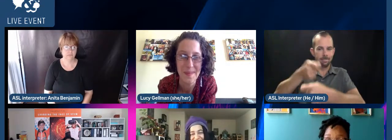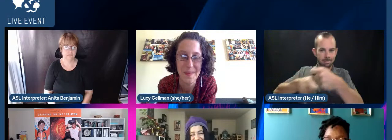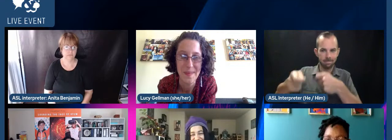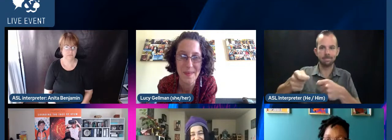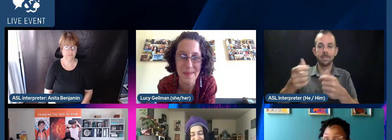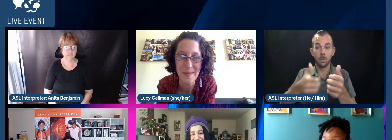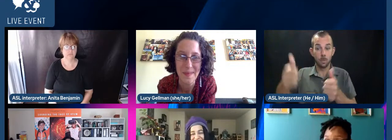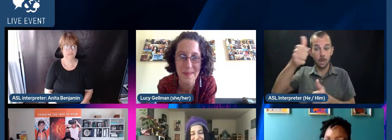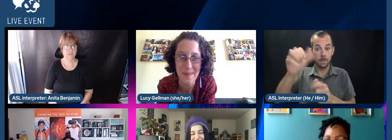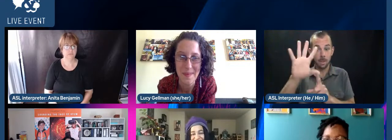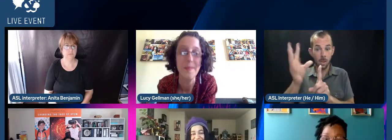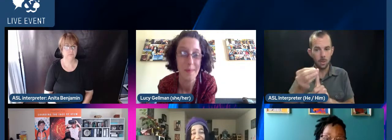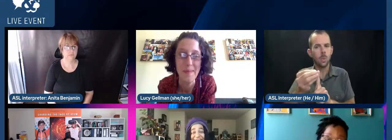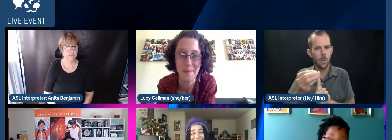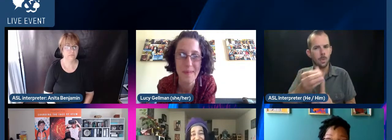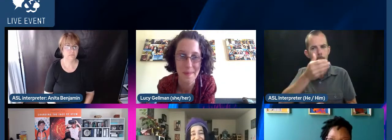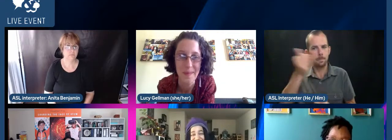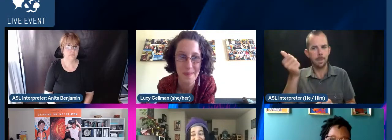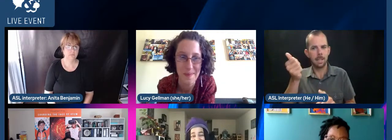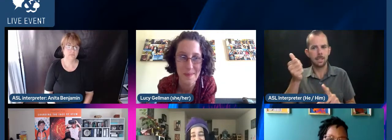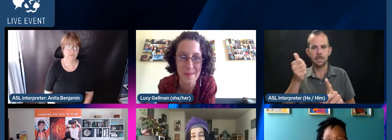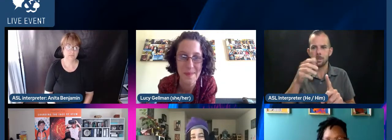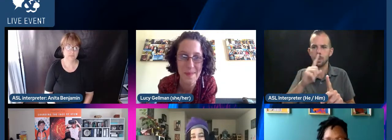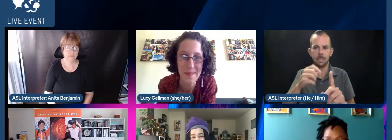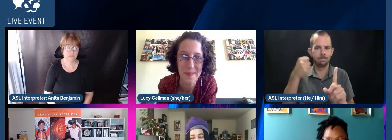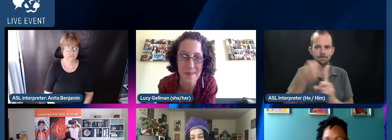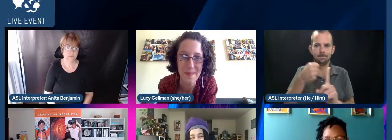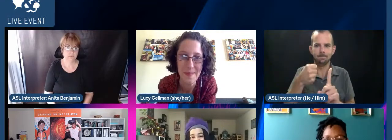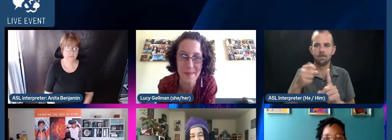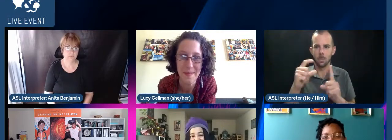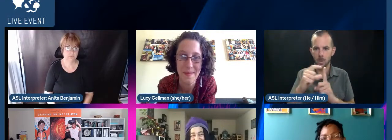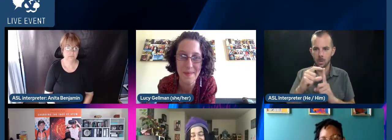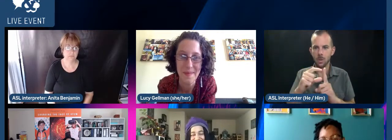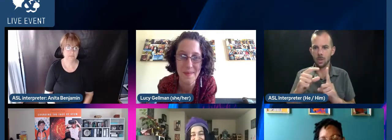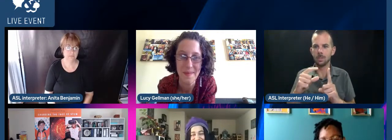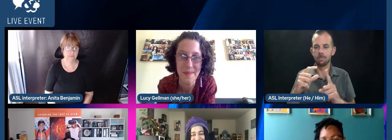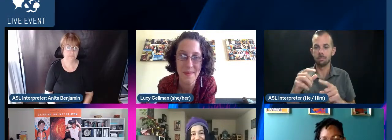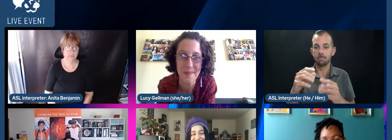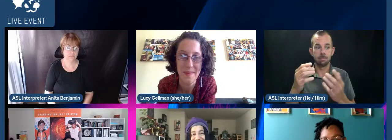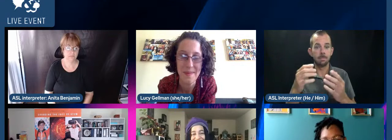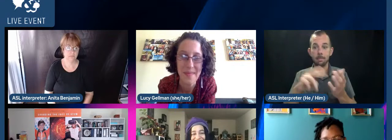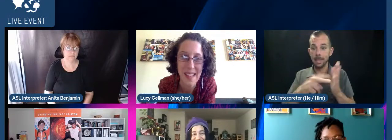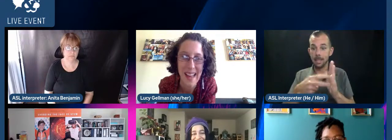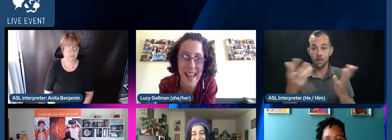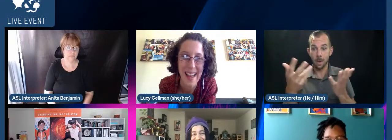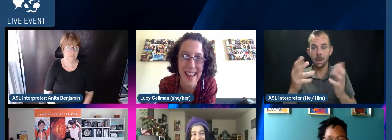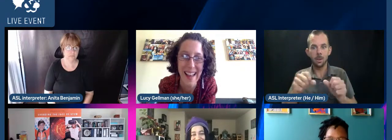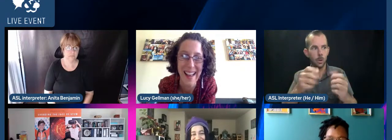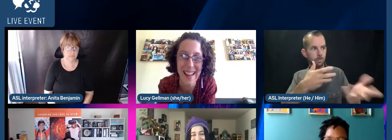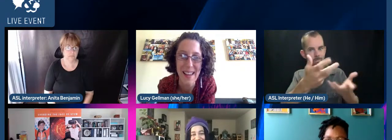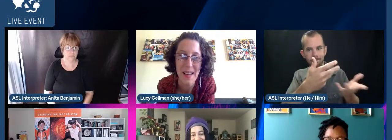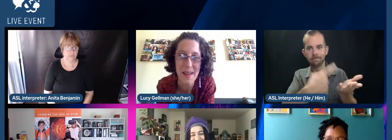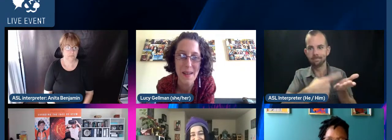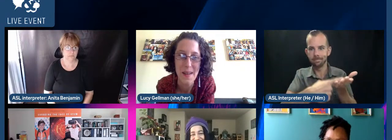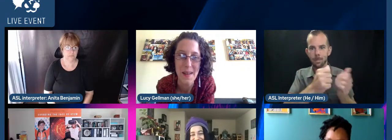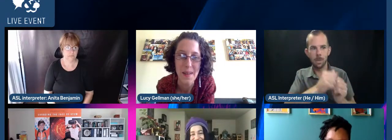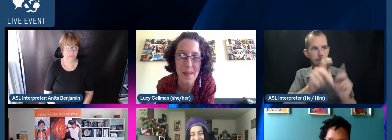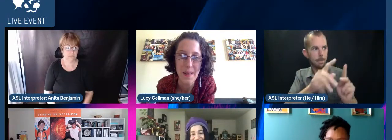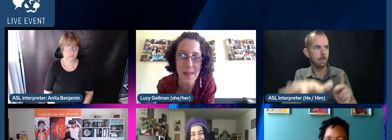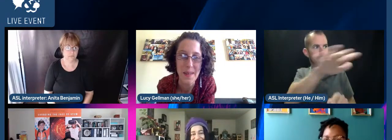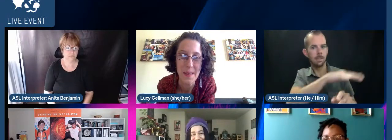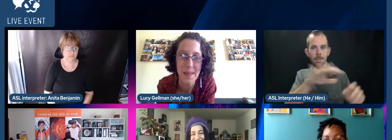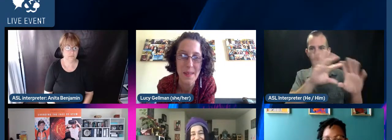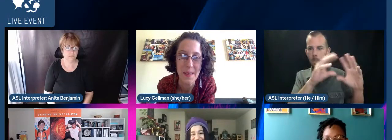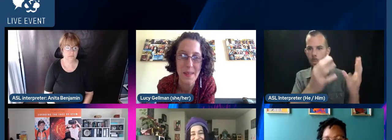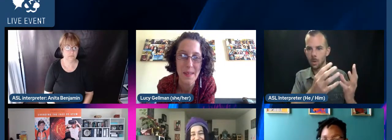So you can have the discussion with other people, you know, just like people out and about in the world who live lives that are, you know, and maybe do